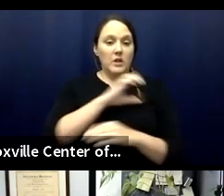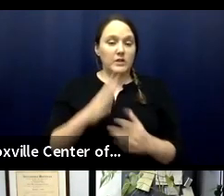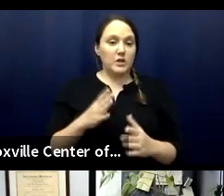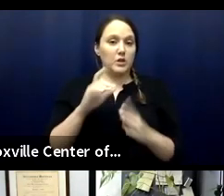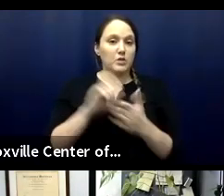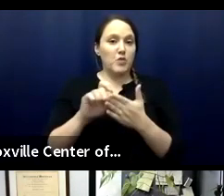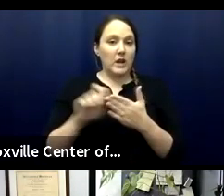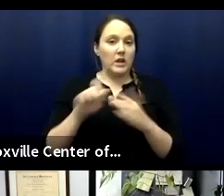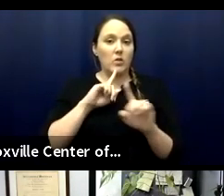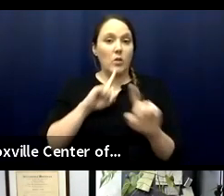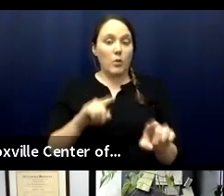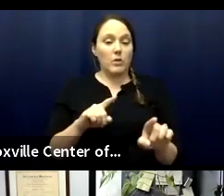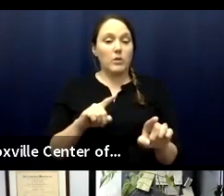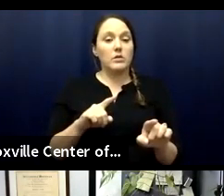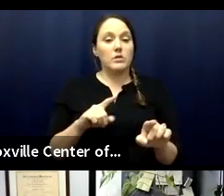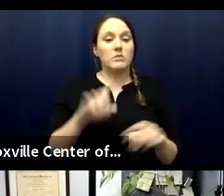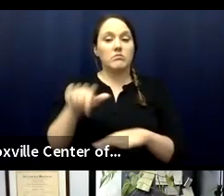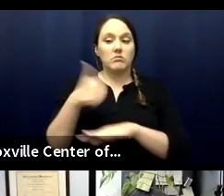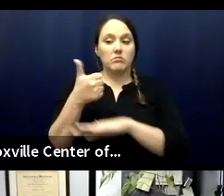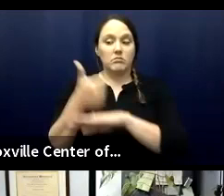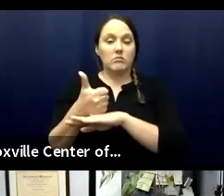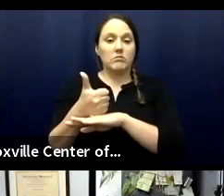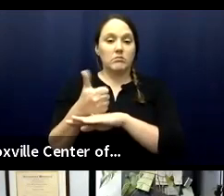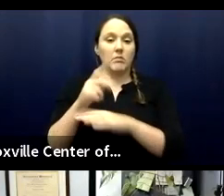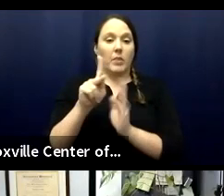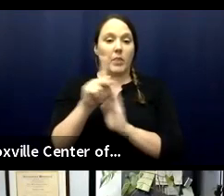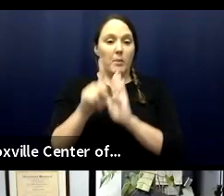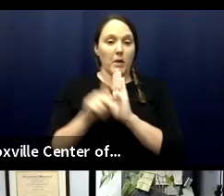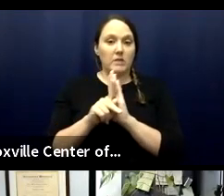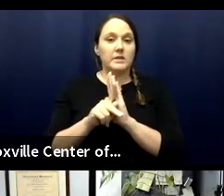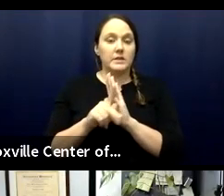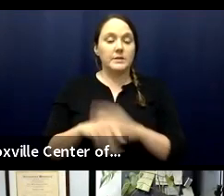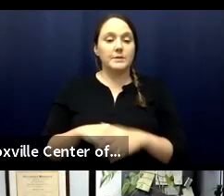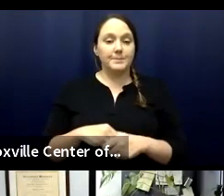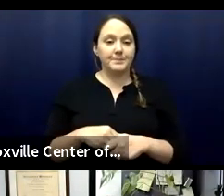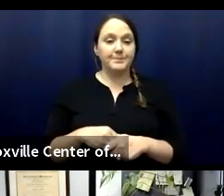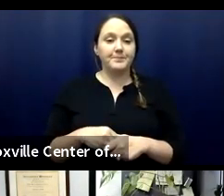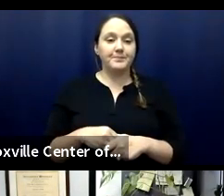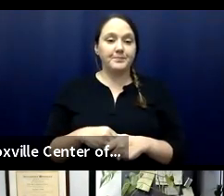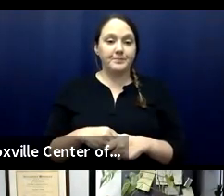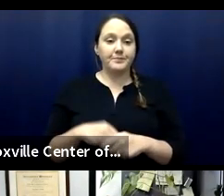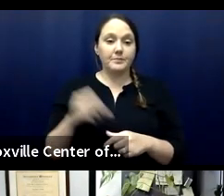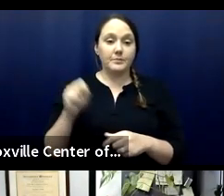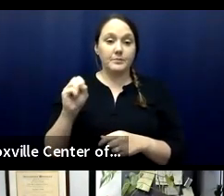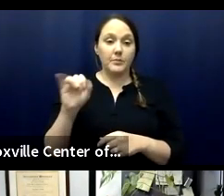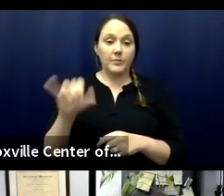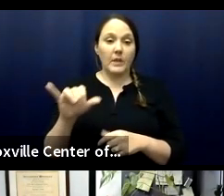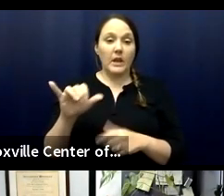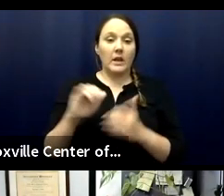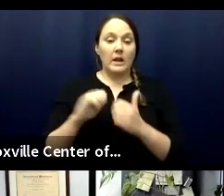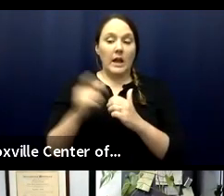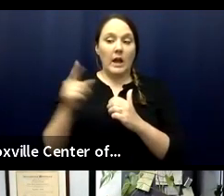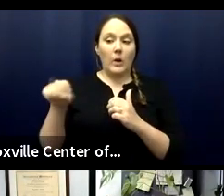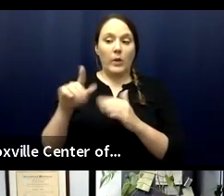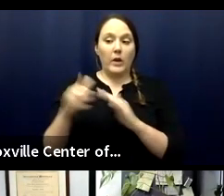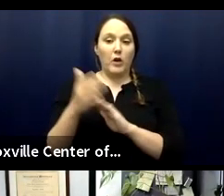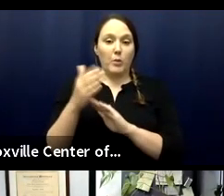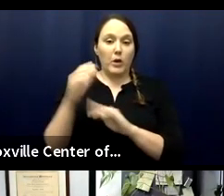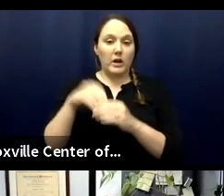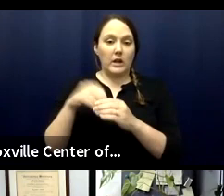orders and setting those policies in place. So that's how they're operating in